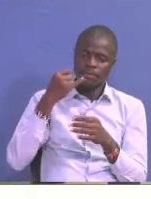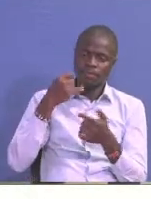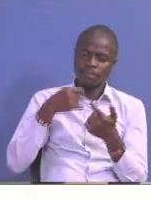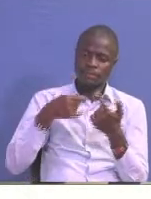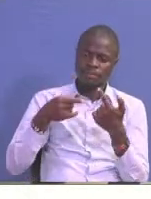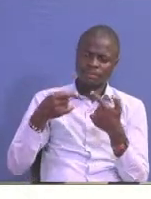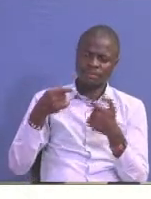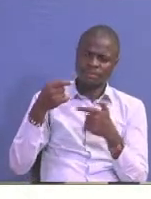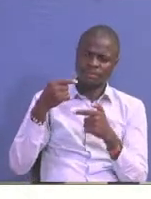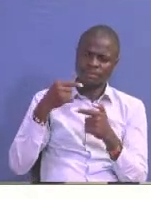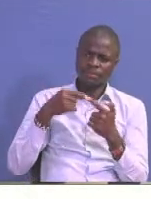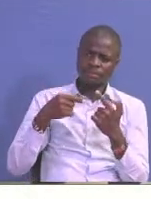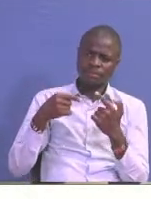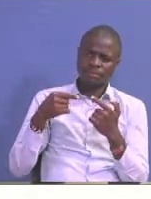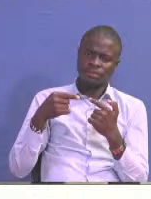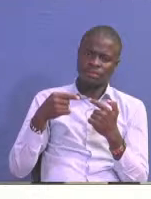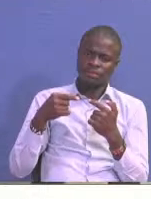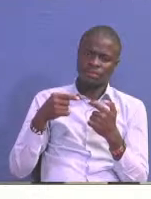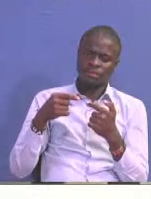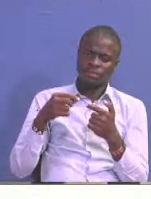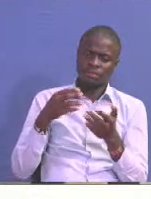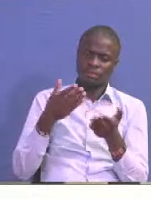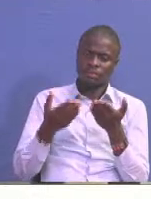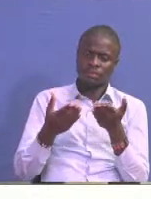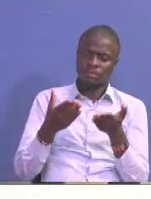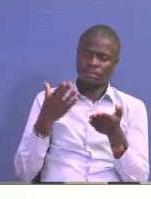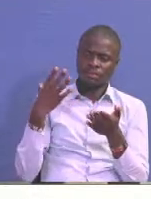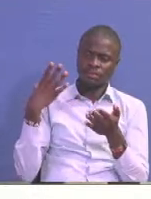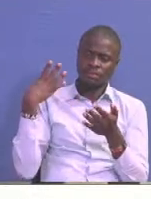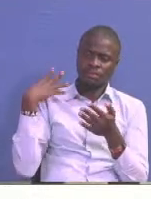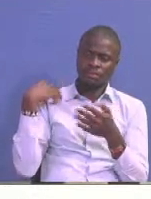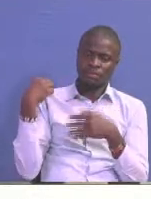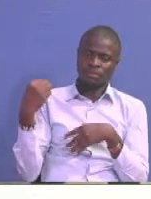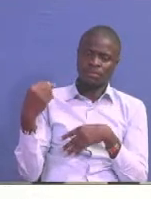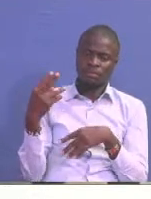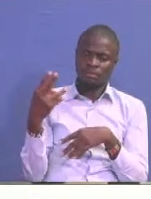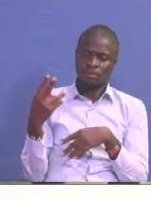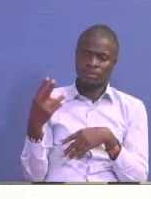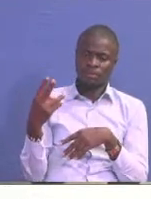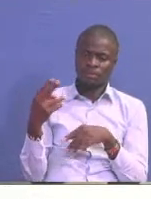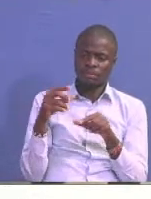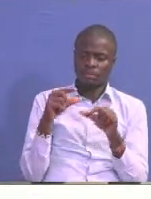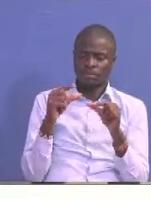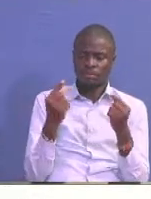about, the rating is about number 4 globally